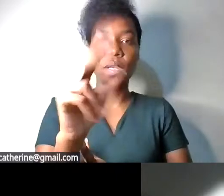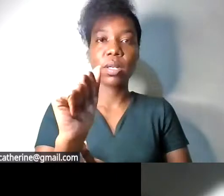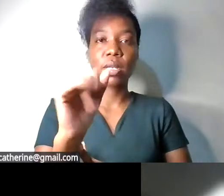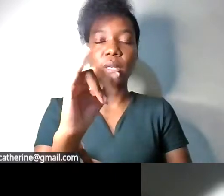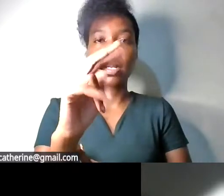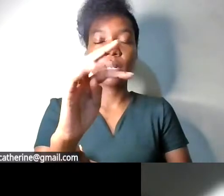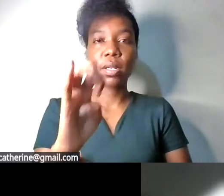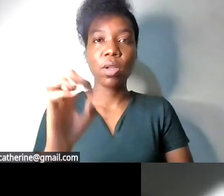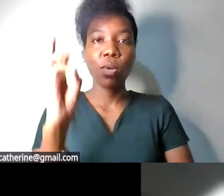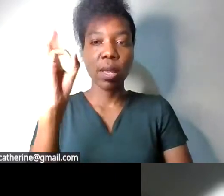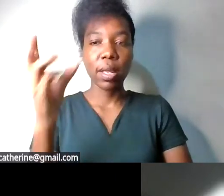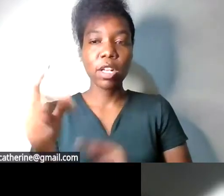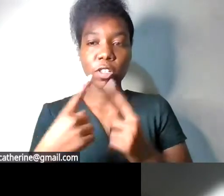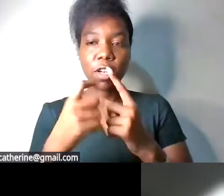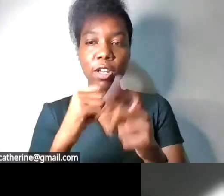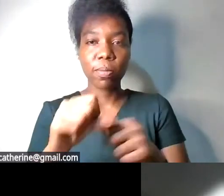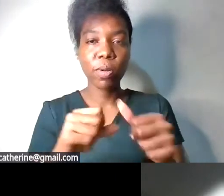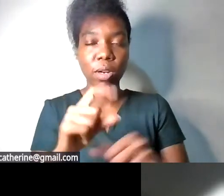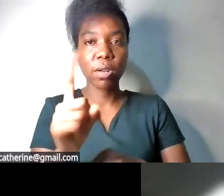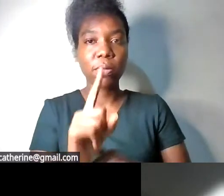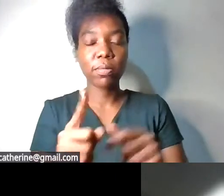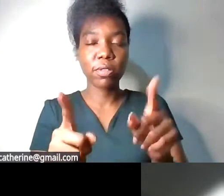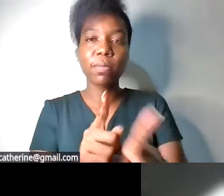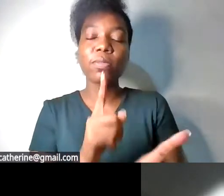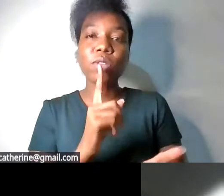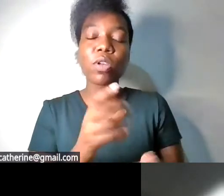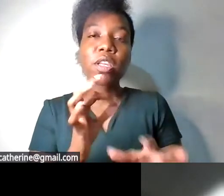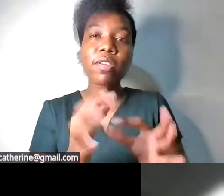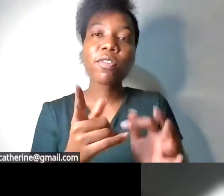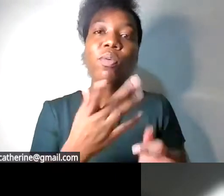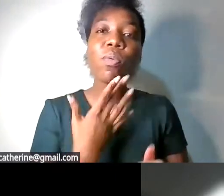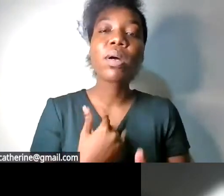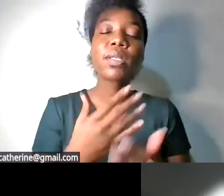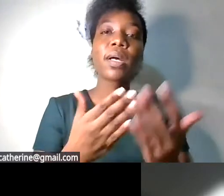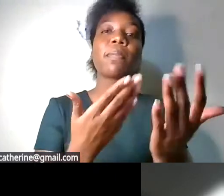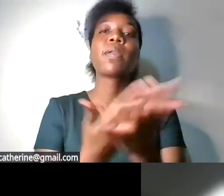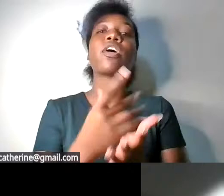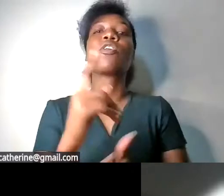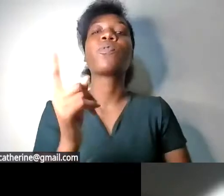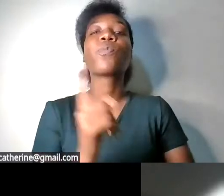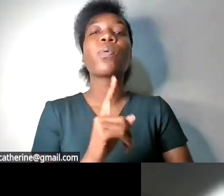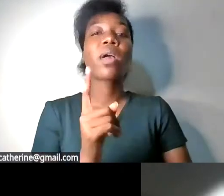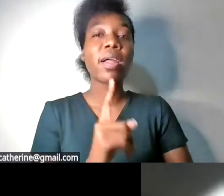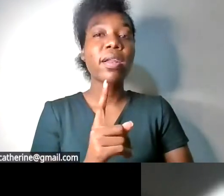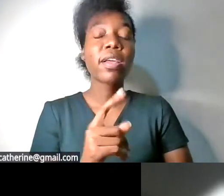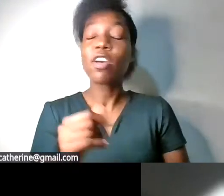we are saying that if you'd like to apply for Uganda, if you live in Uganda, just write